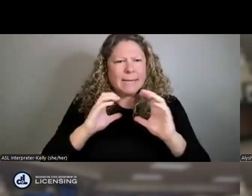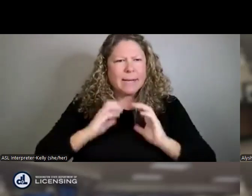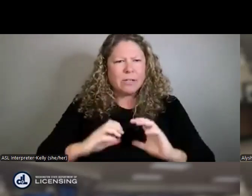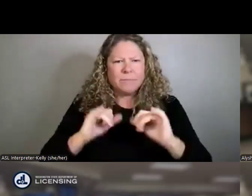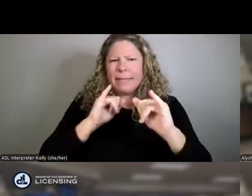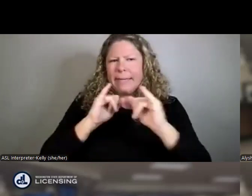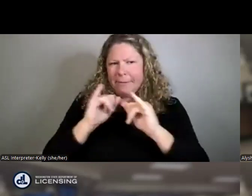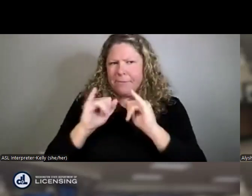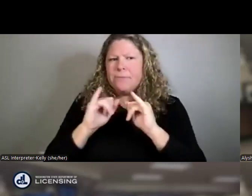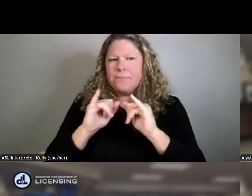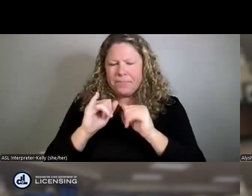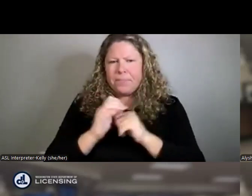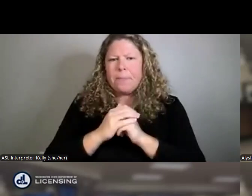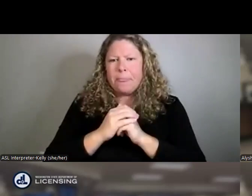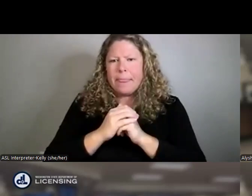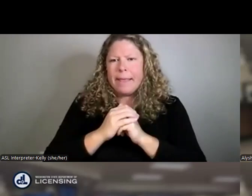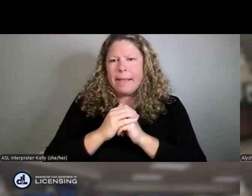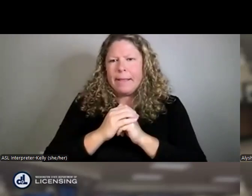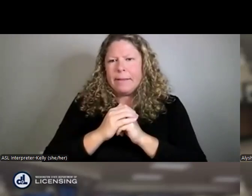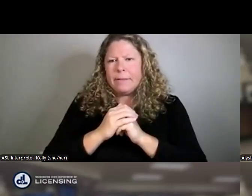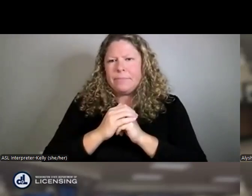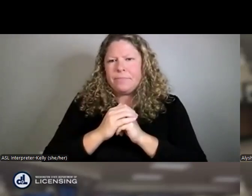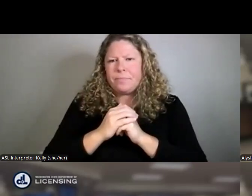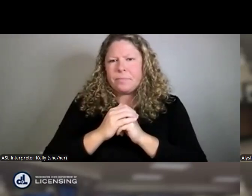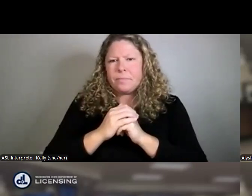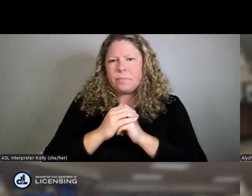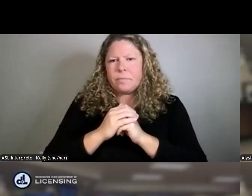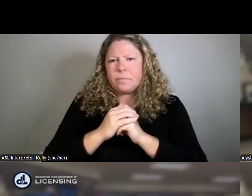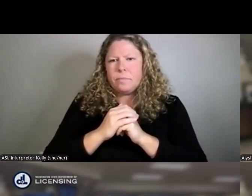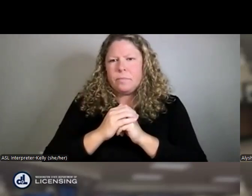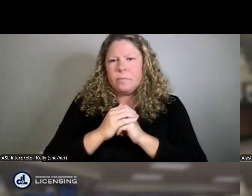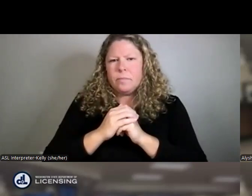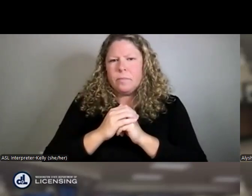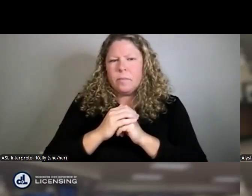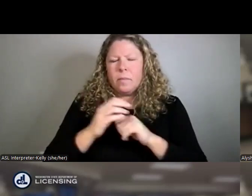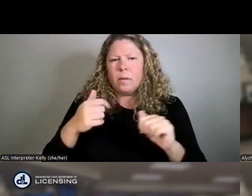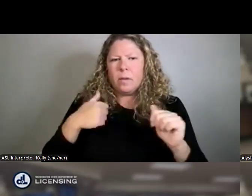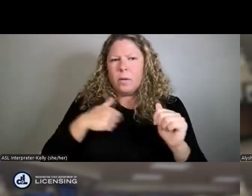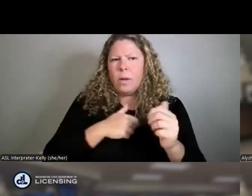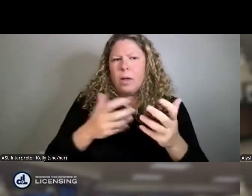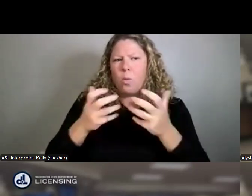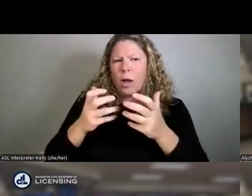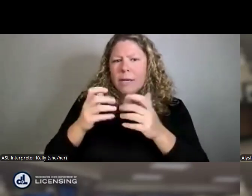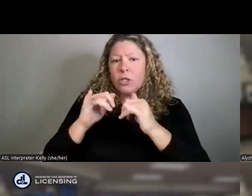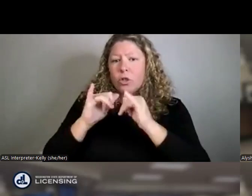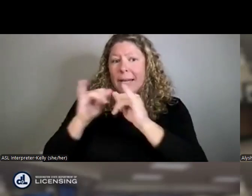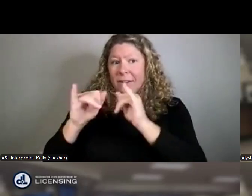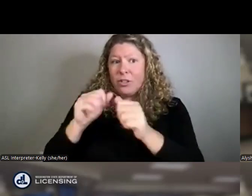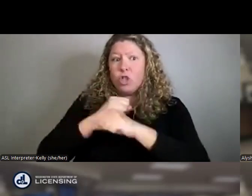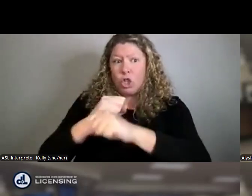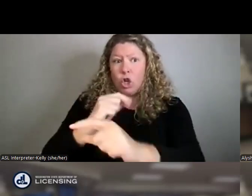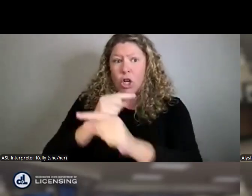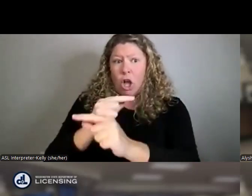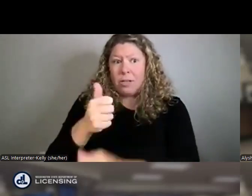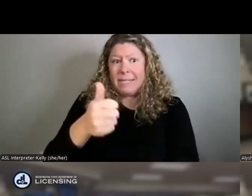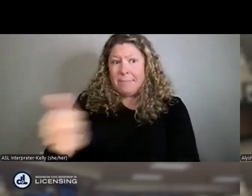a part of your second question, which was we wanted to also interview security guards directly, and anybody